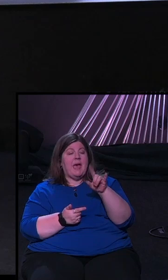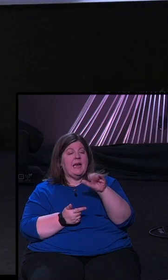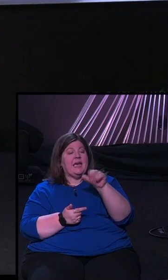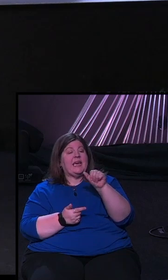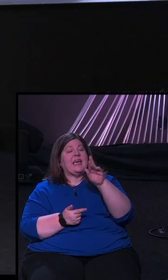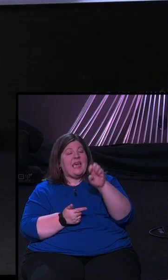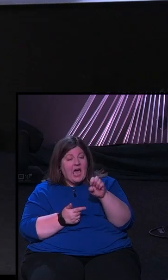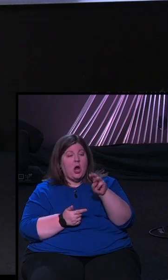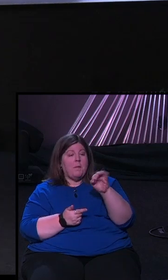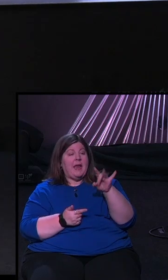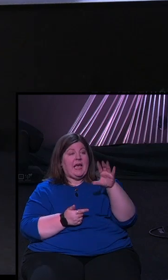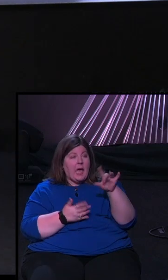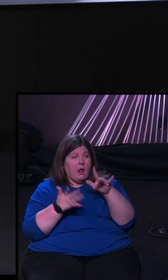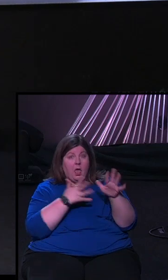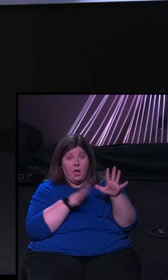what they call all of that stuff?